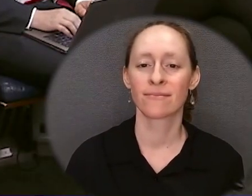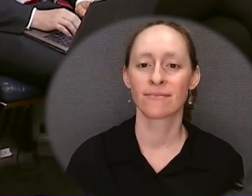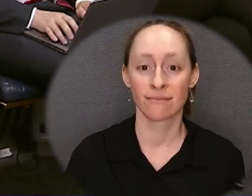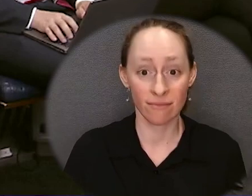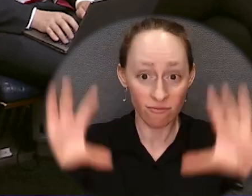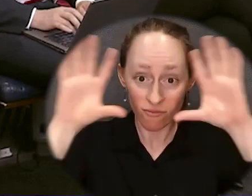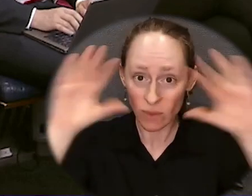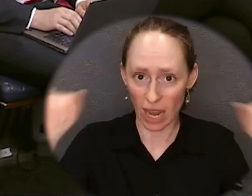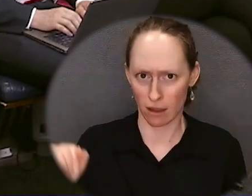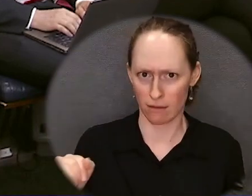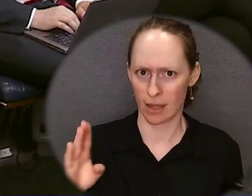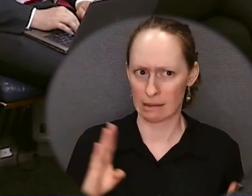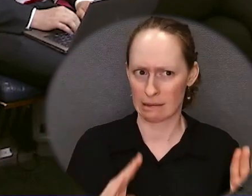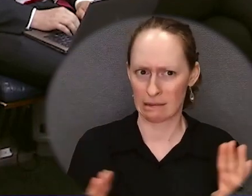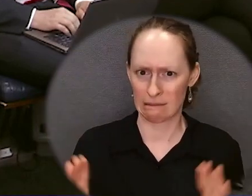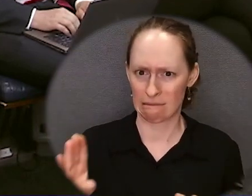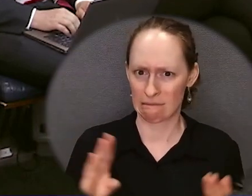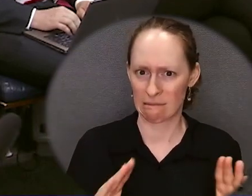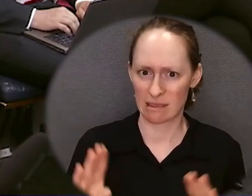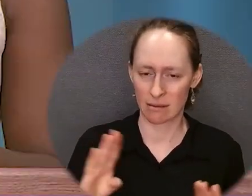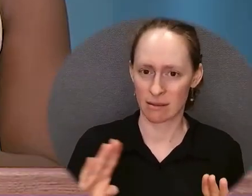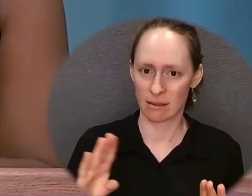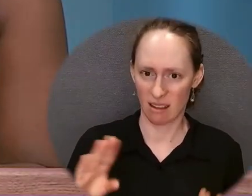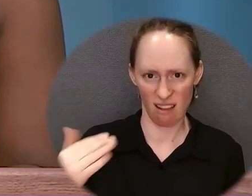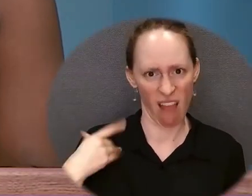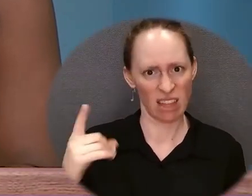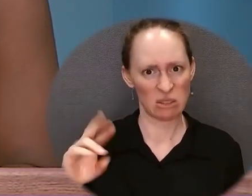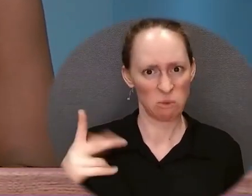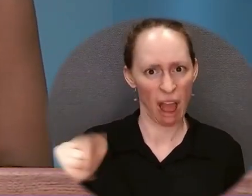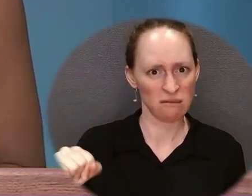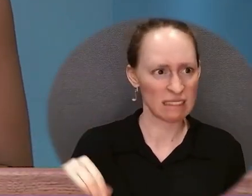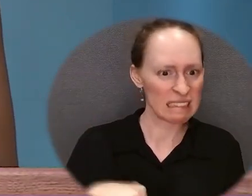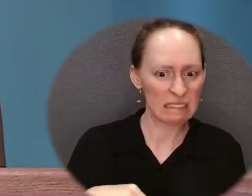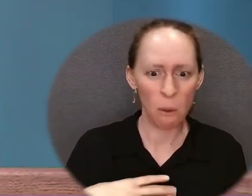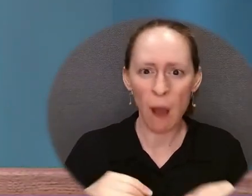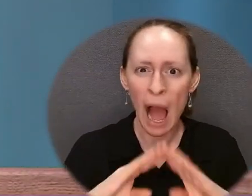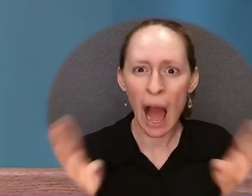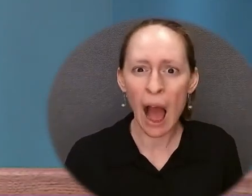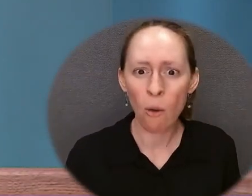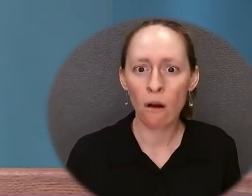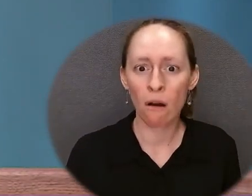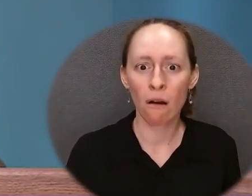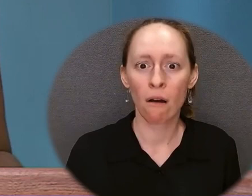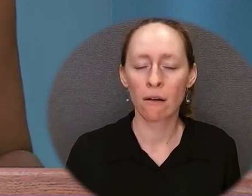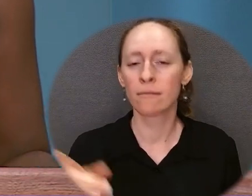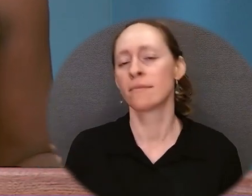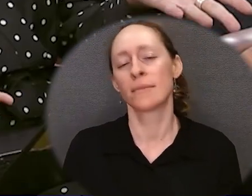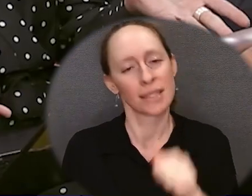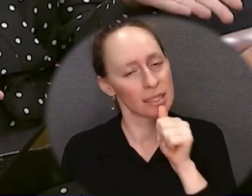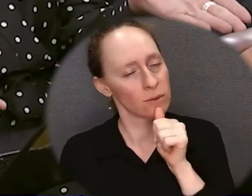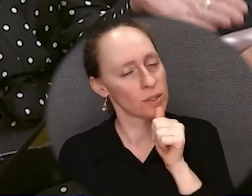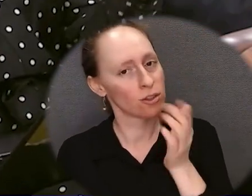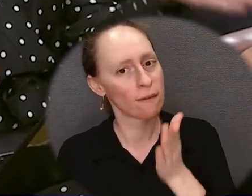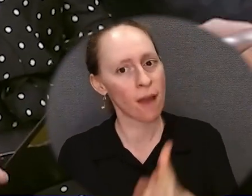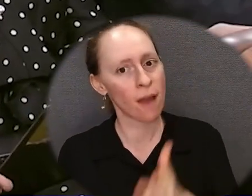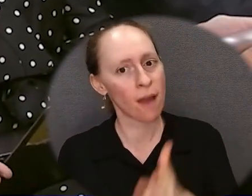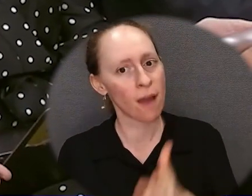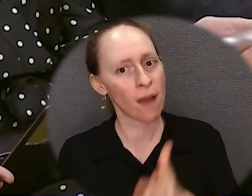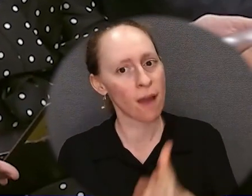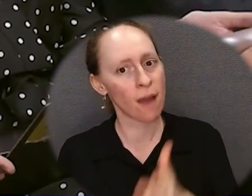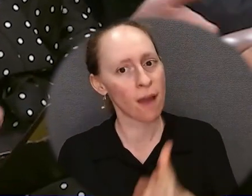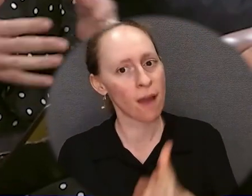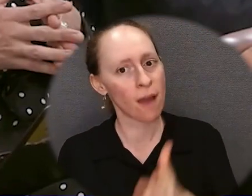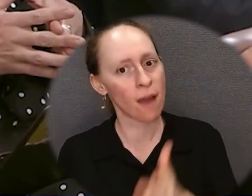brought illegal drugs into the White House? Secret Service is getting to the bottom of it, and that's what matters, and it's under their purview. But the question was, how determined is the